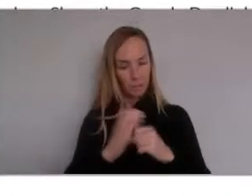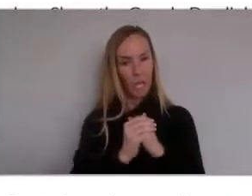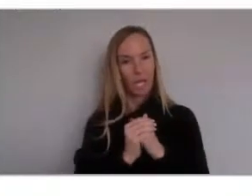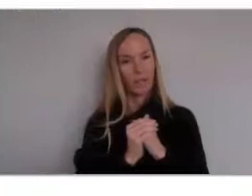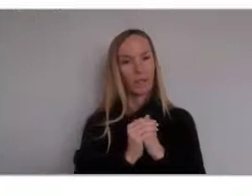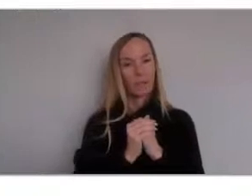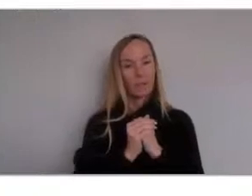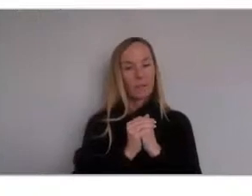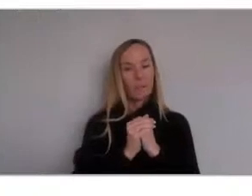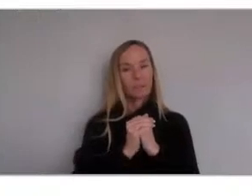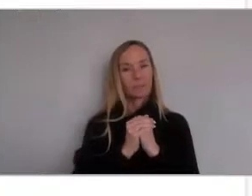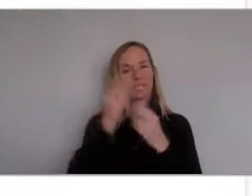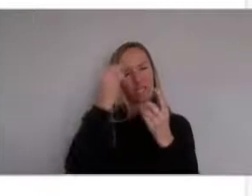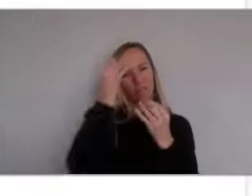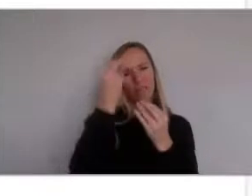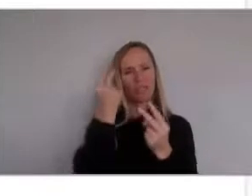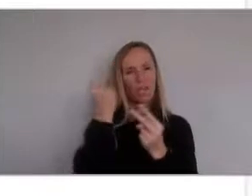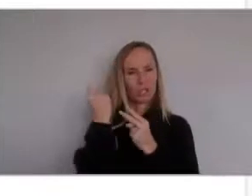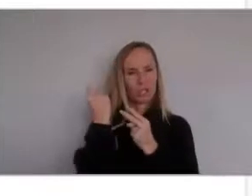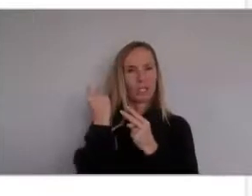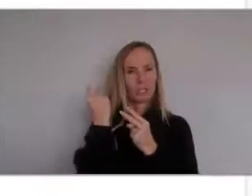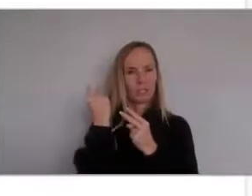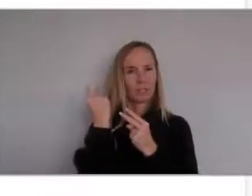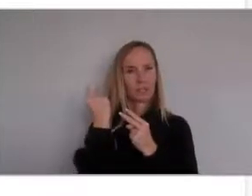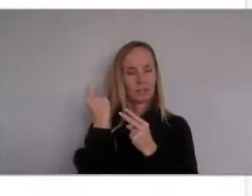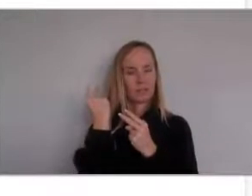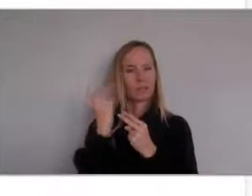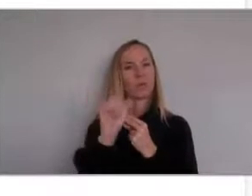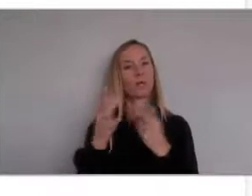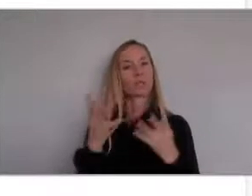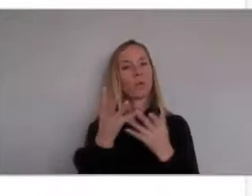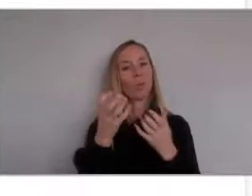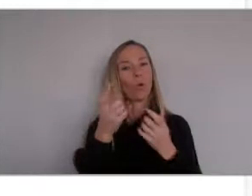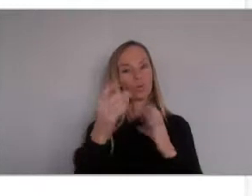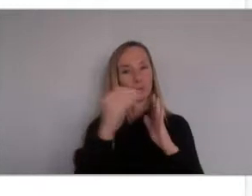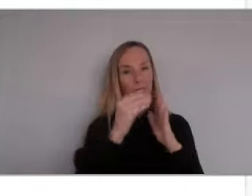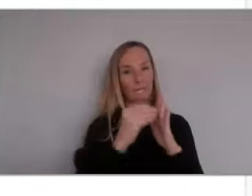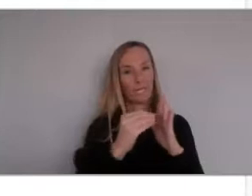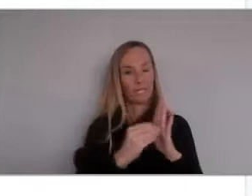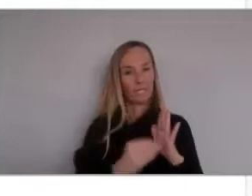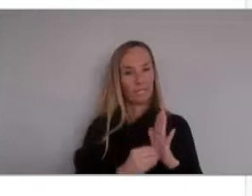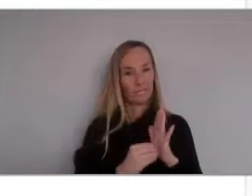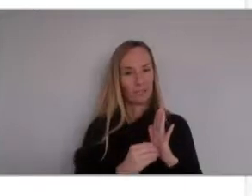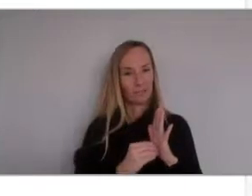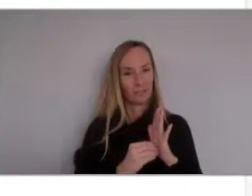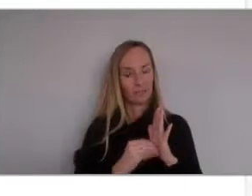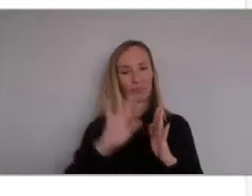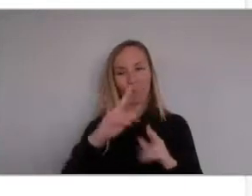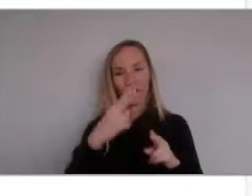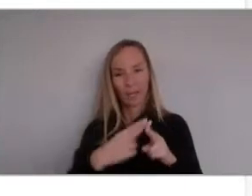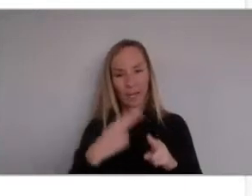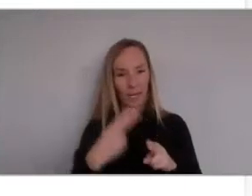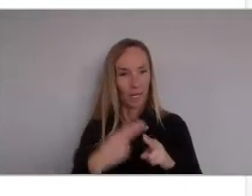then the reflection. So it's the same thing. So this is what I want you to fill in. So put in your